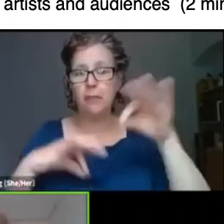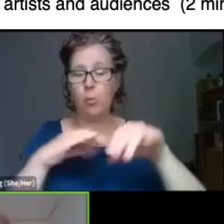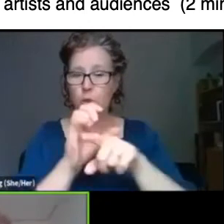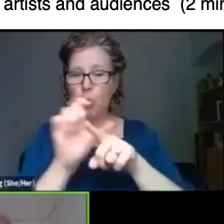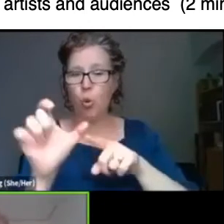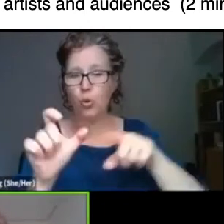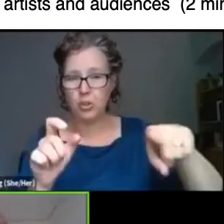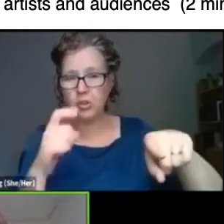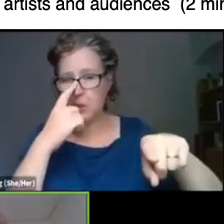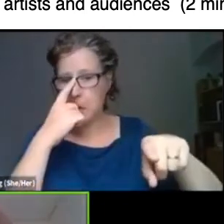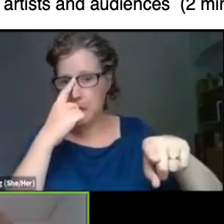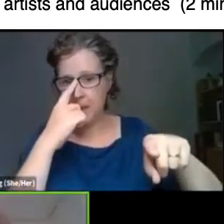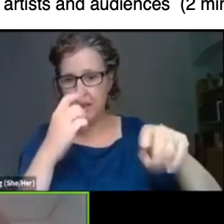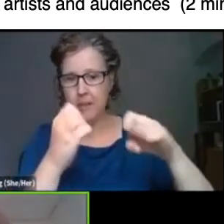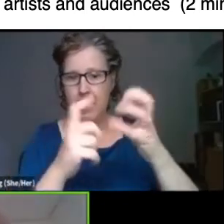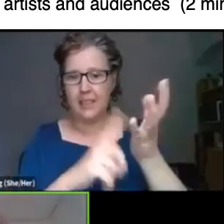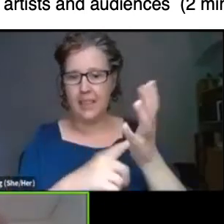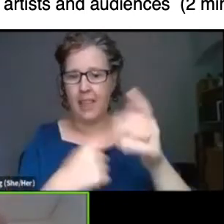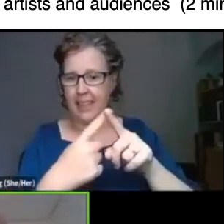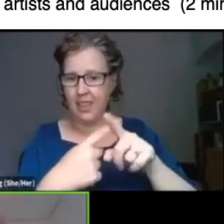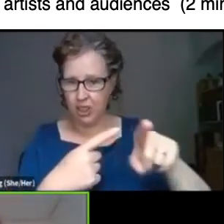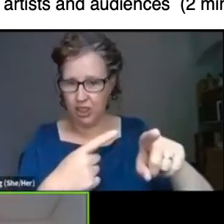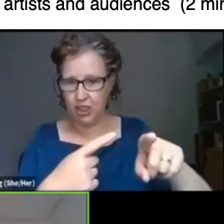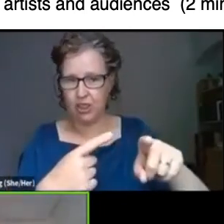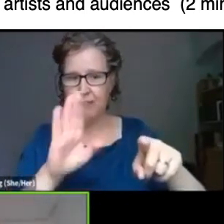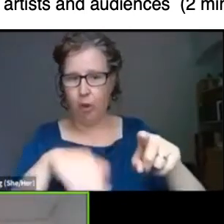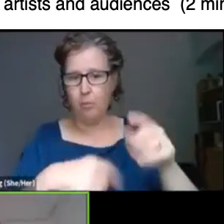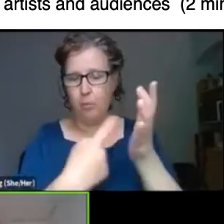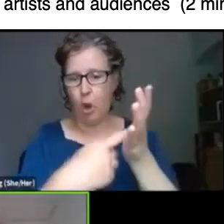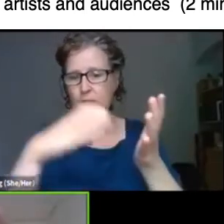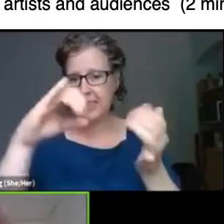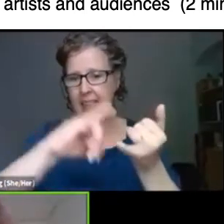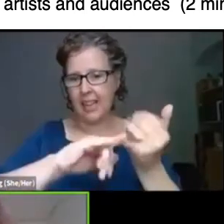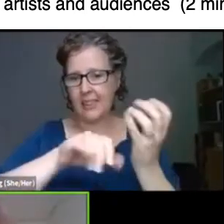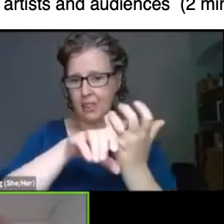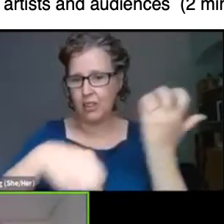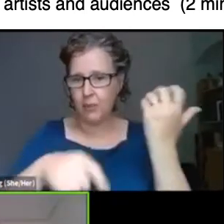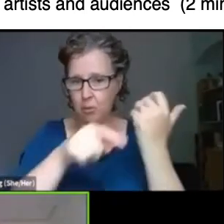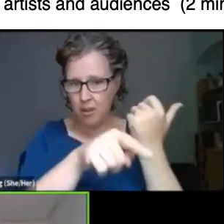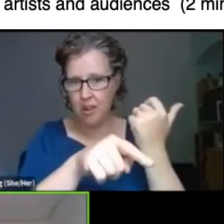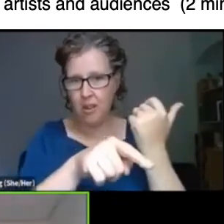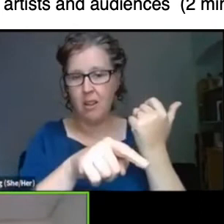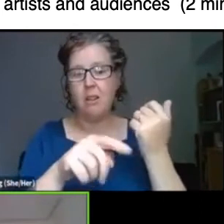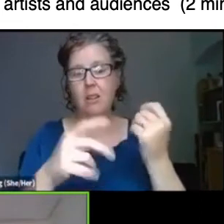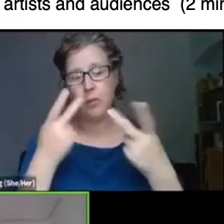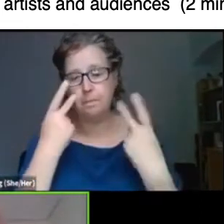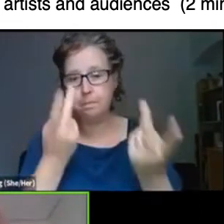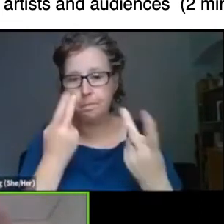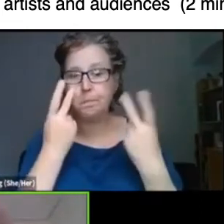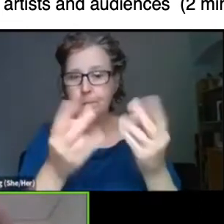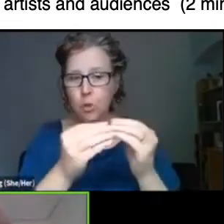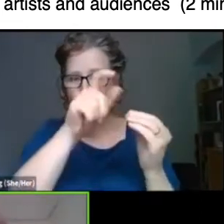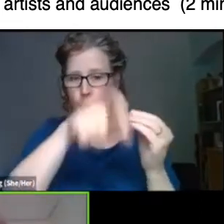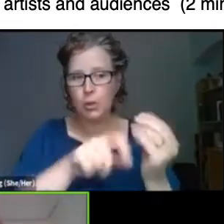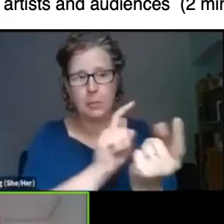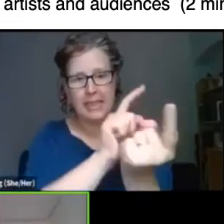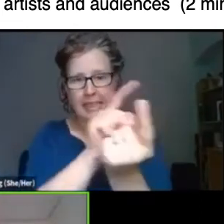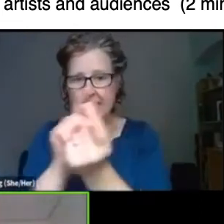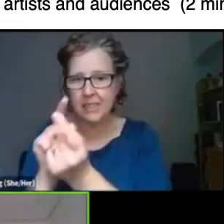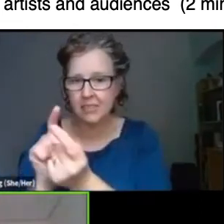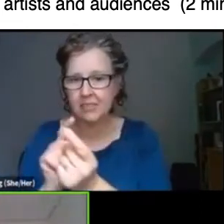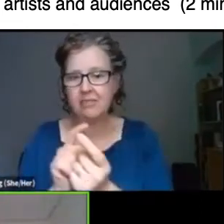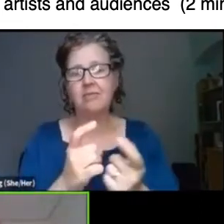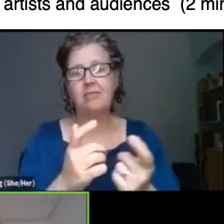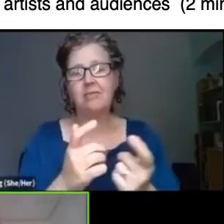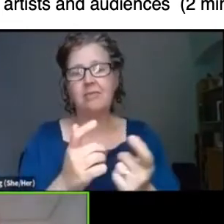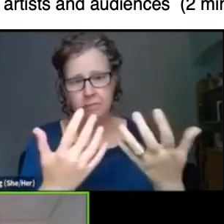course in BSL and English at the RCS and visited the students to meet them in person and find out